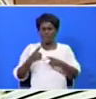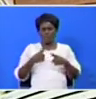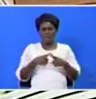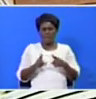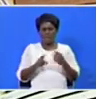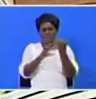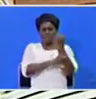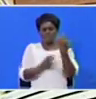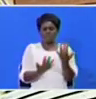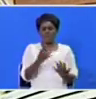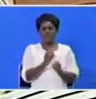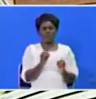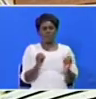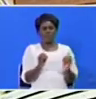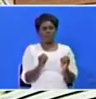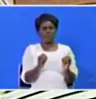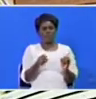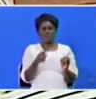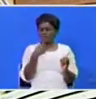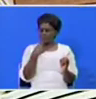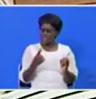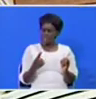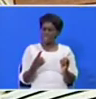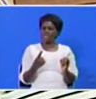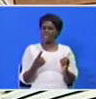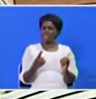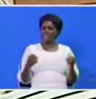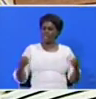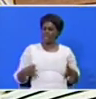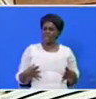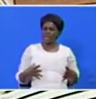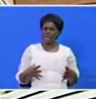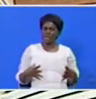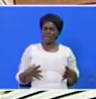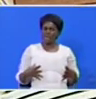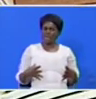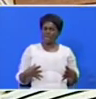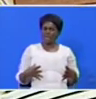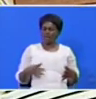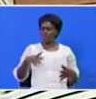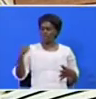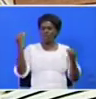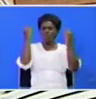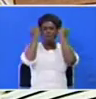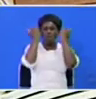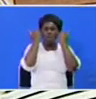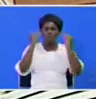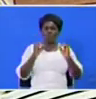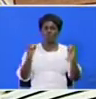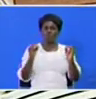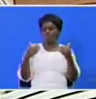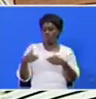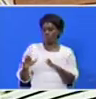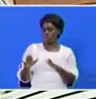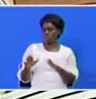in flames. These guys have said it on record. They are not going to go to court in the event that they lose. What are they